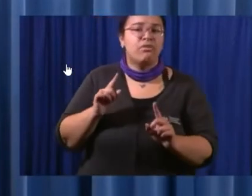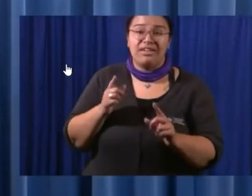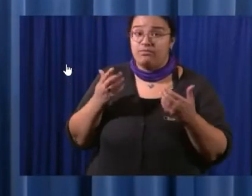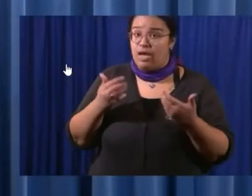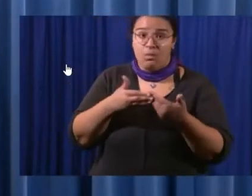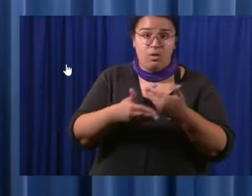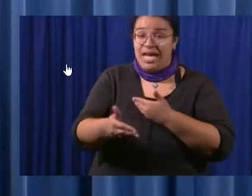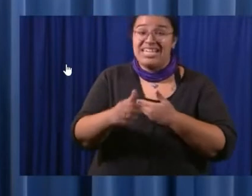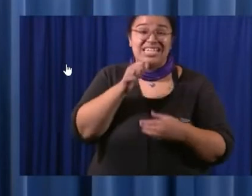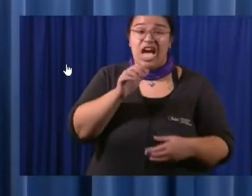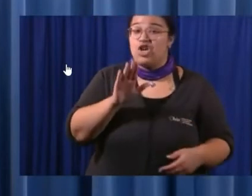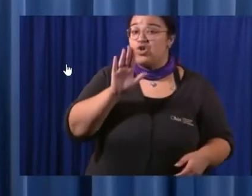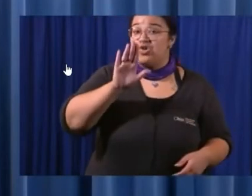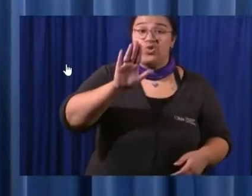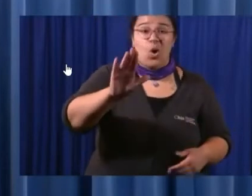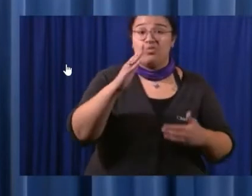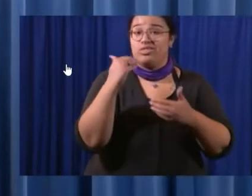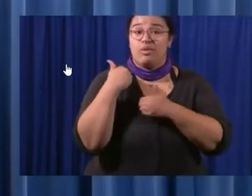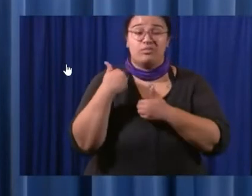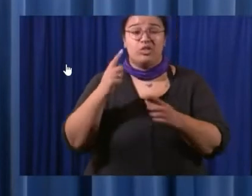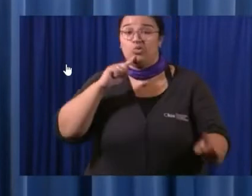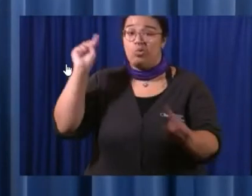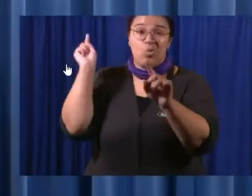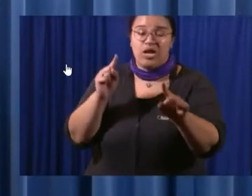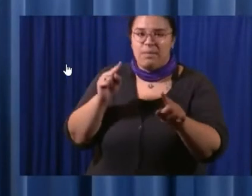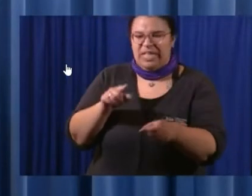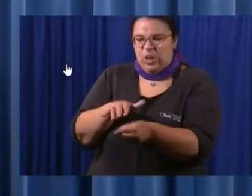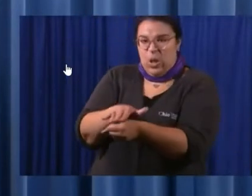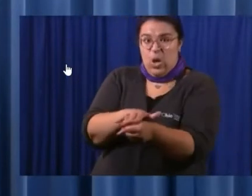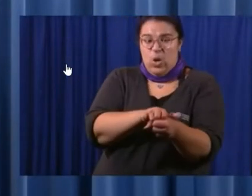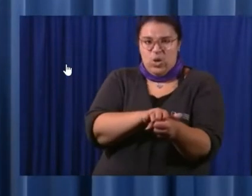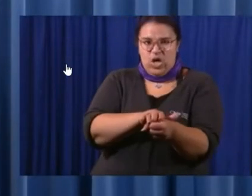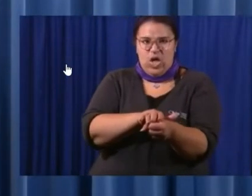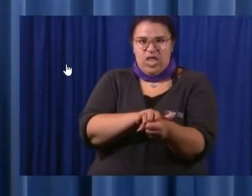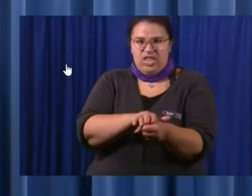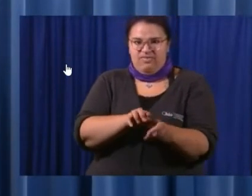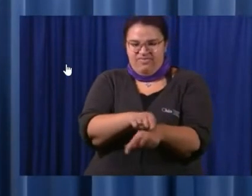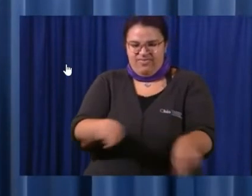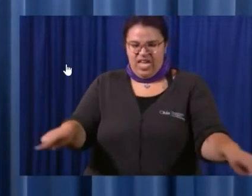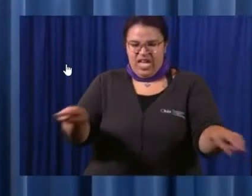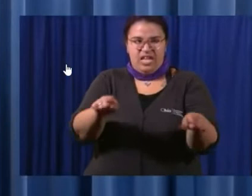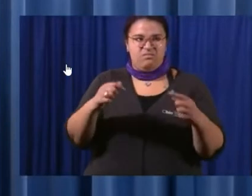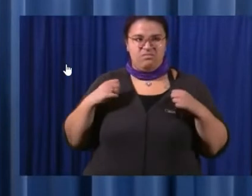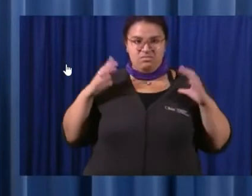it's a mask or face covering order or something else. And why not you?